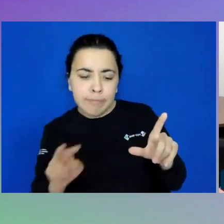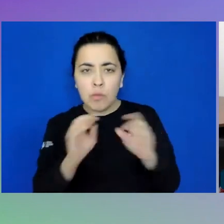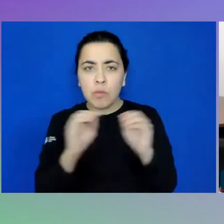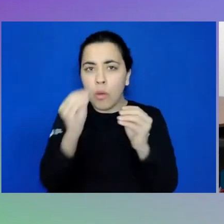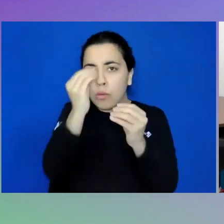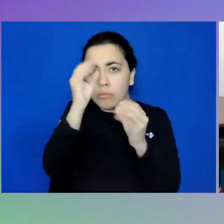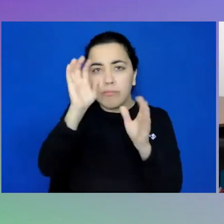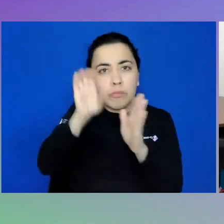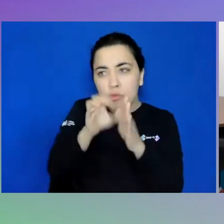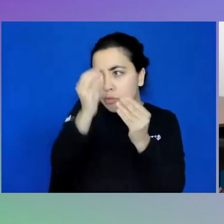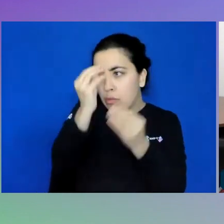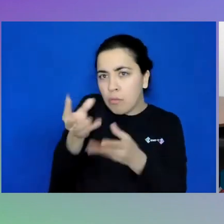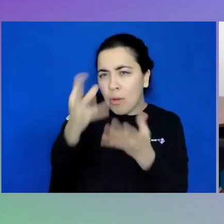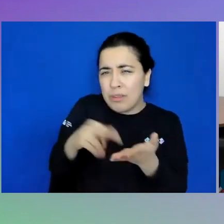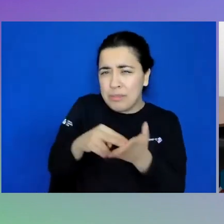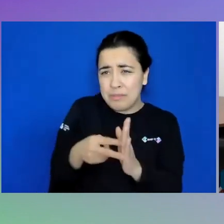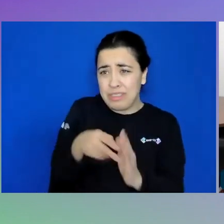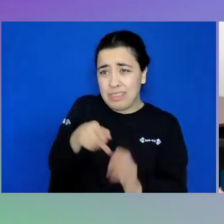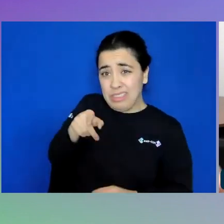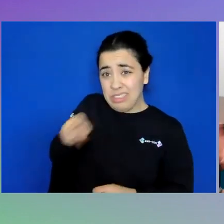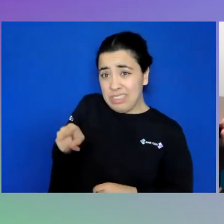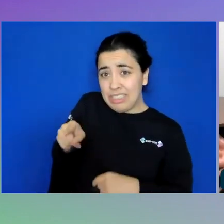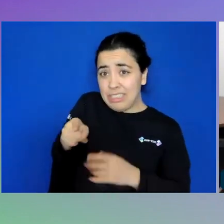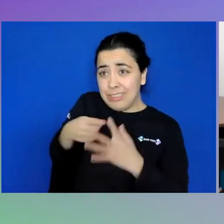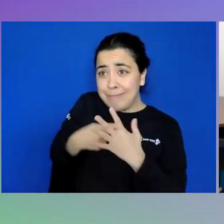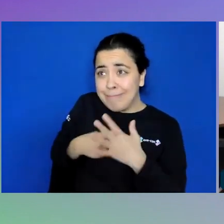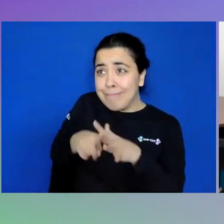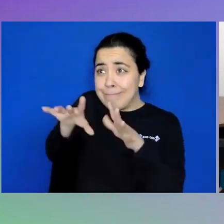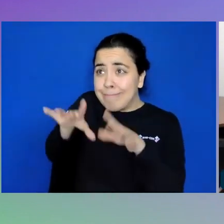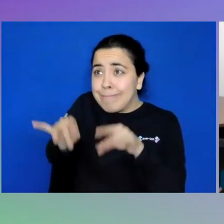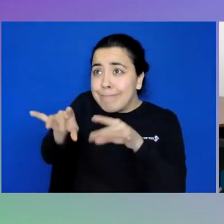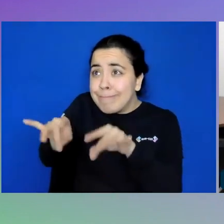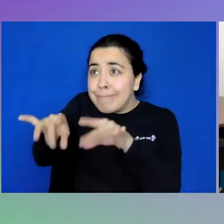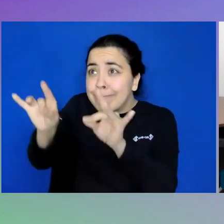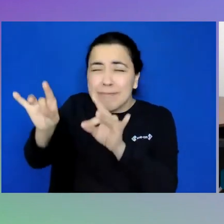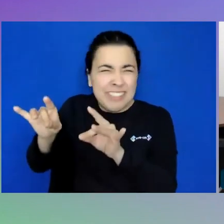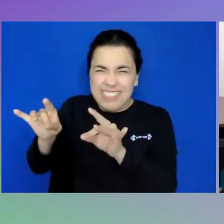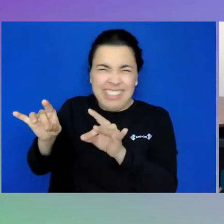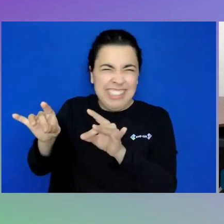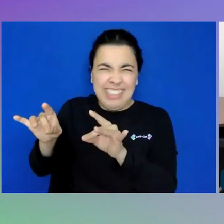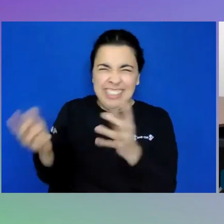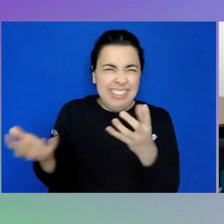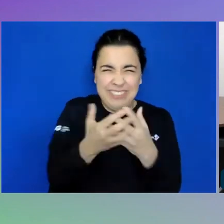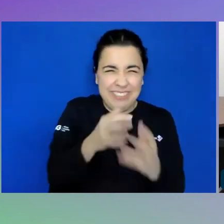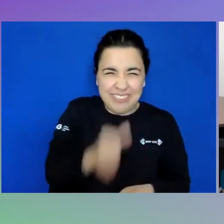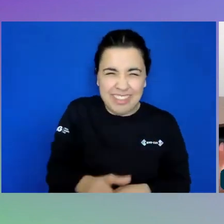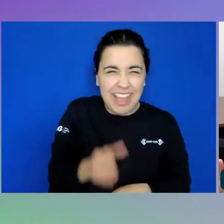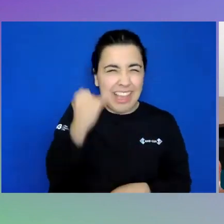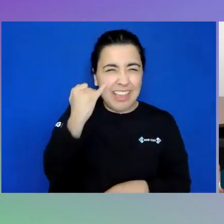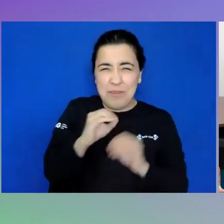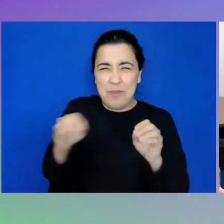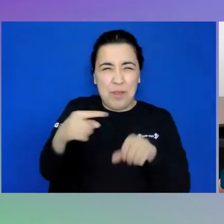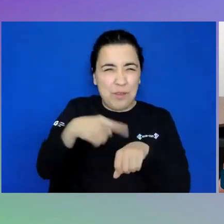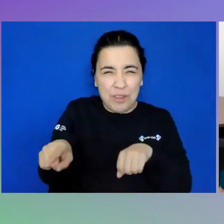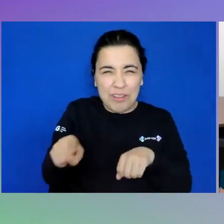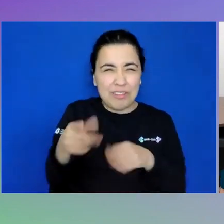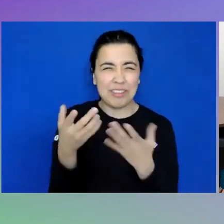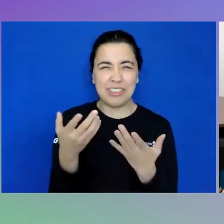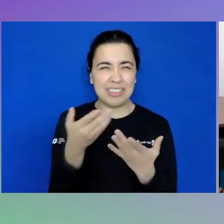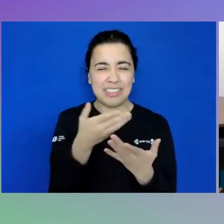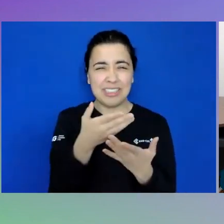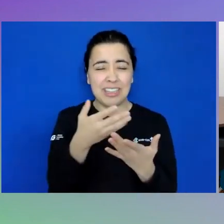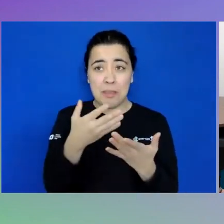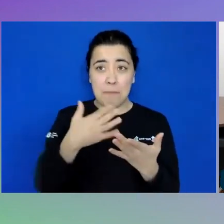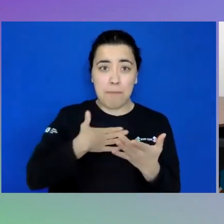that's probably not going to be the best place for you to start, because there's going to be no point of reference. If there's no point of reference and you're not applying what you're learning